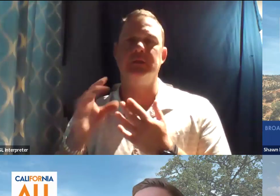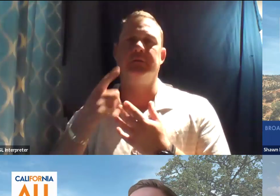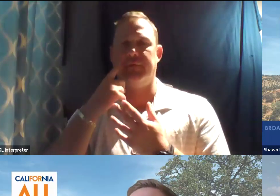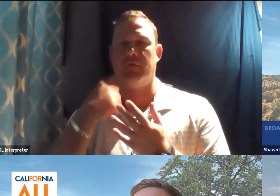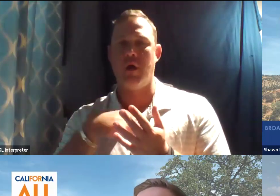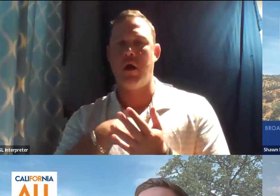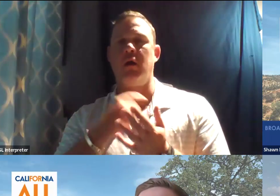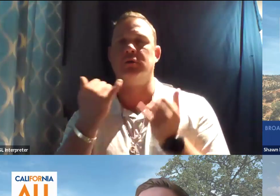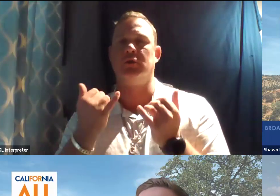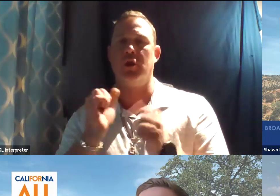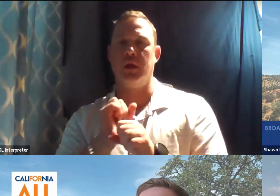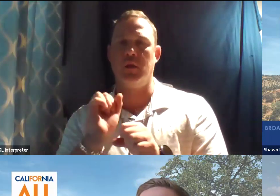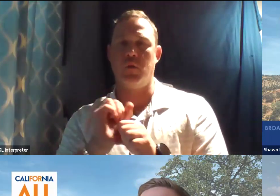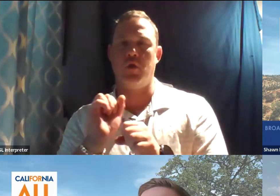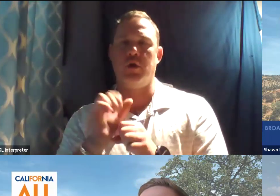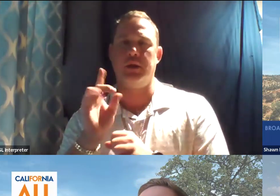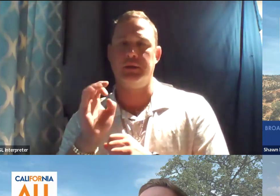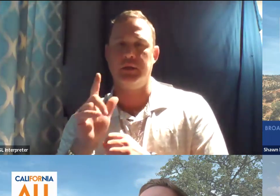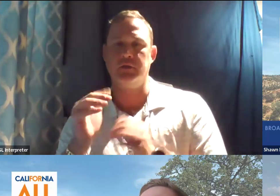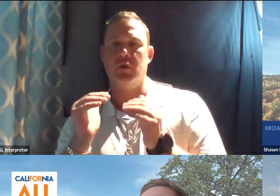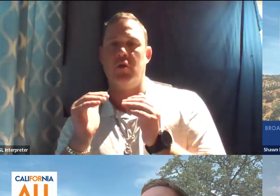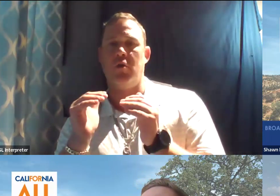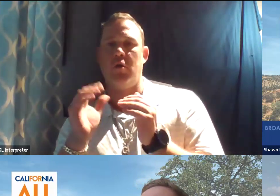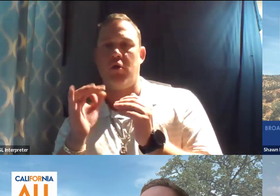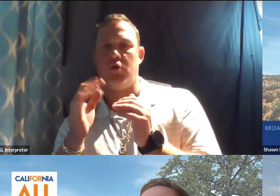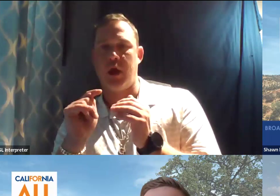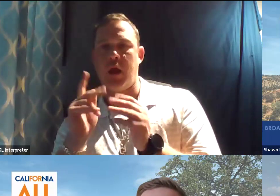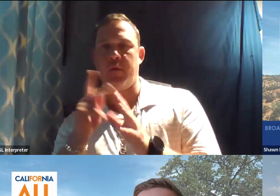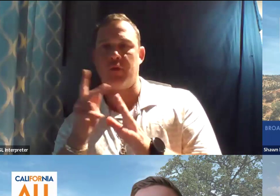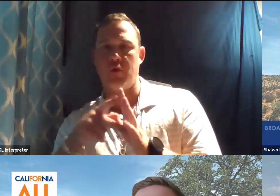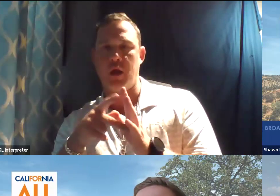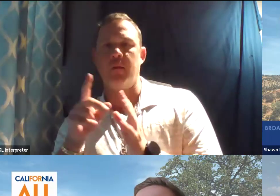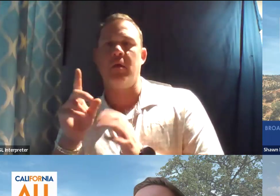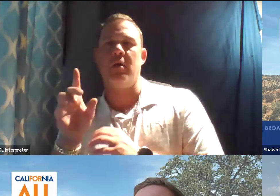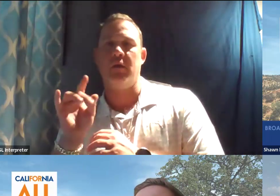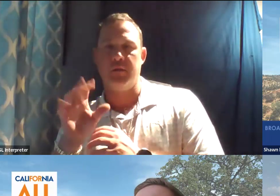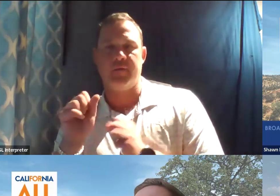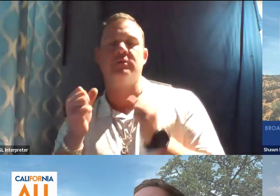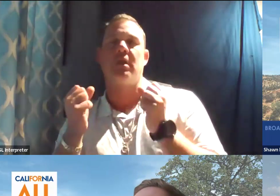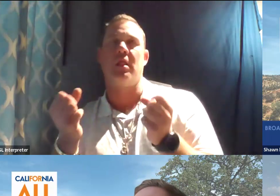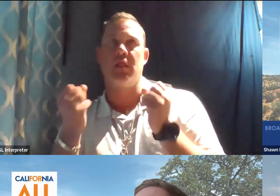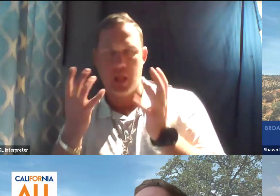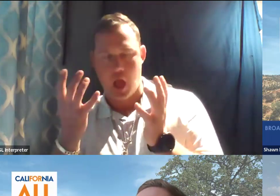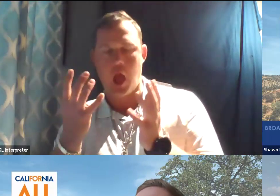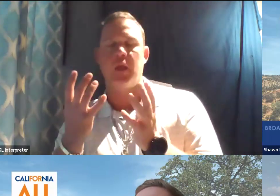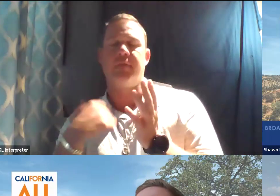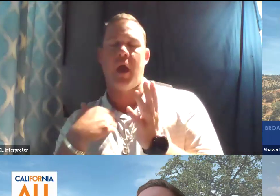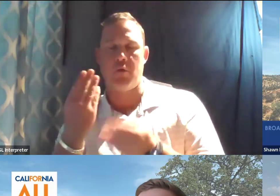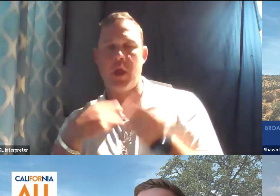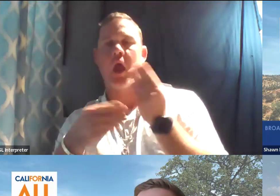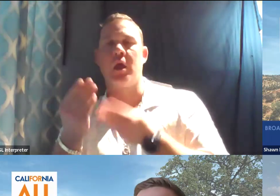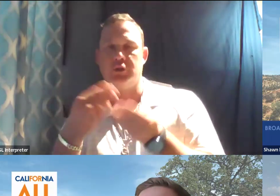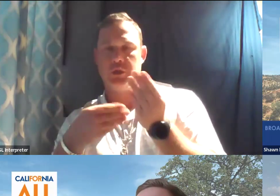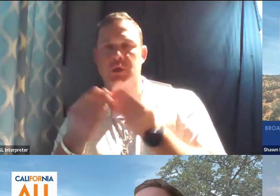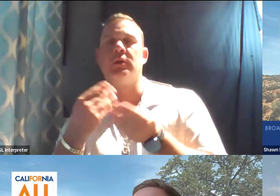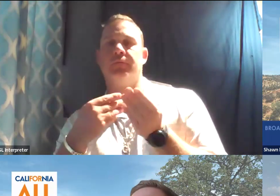currently working on our digital equity competitive grant program, and devices alone do take up a significant portion of the budget.